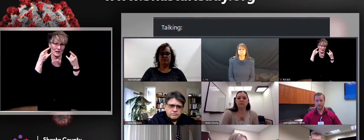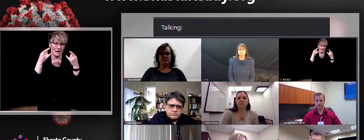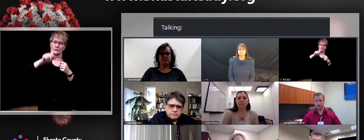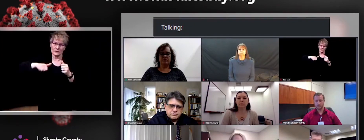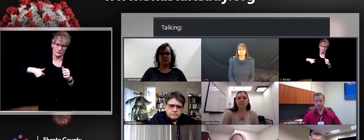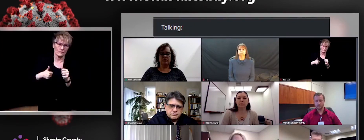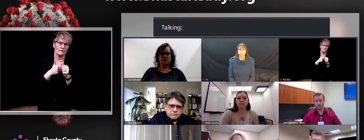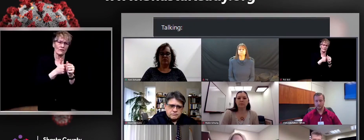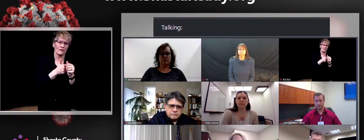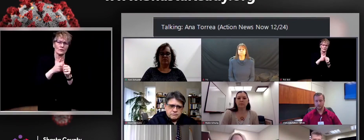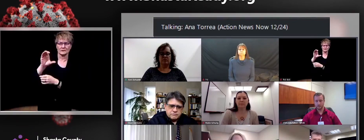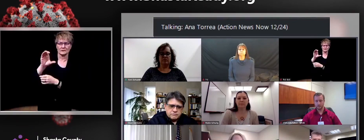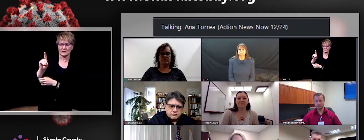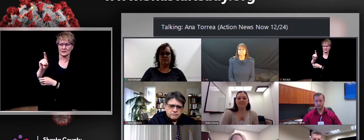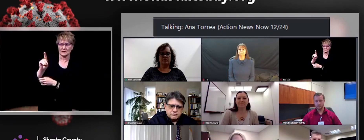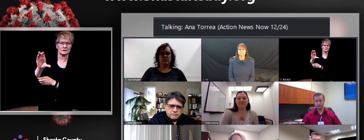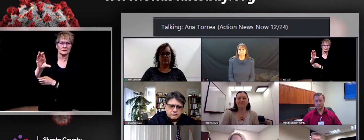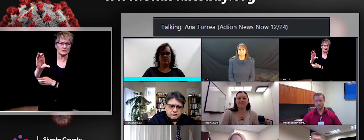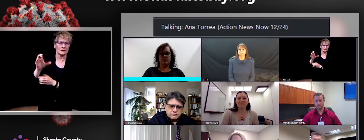Thank you.